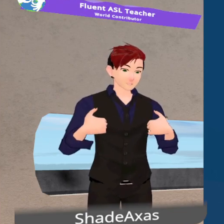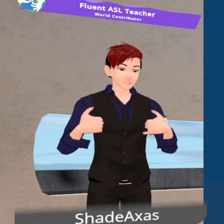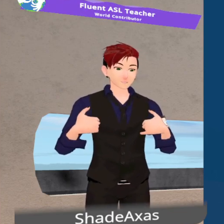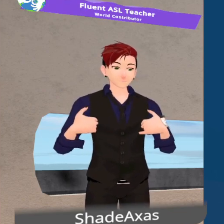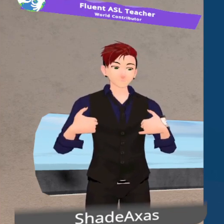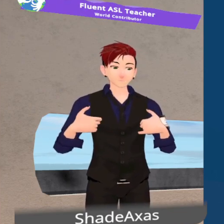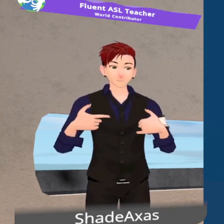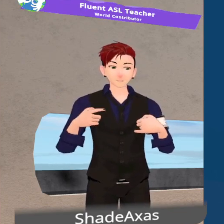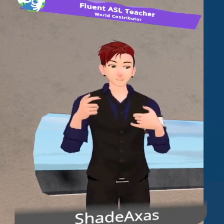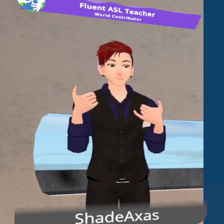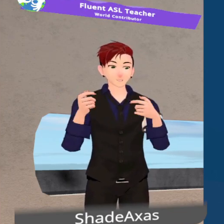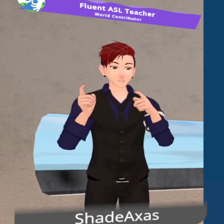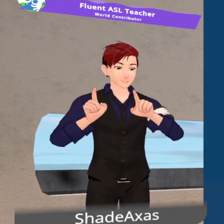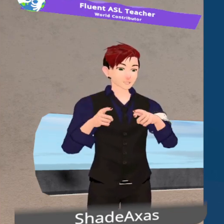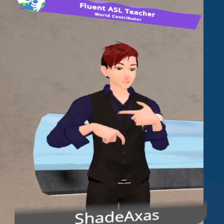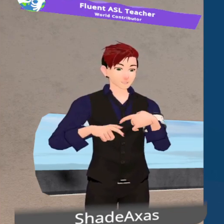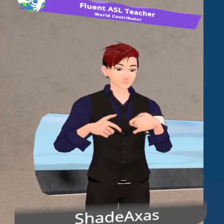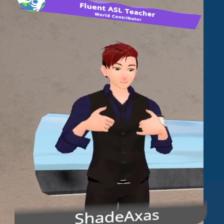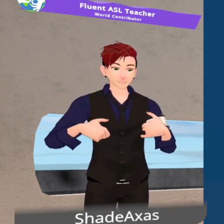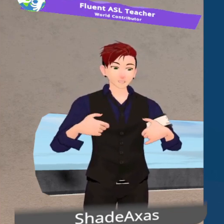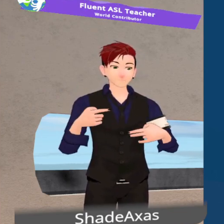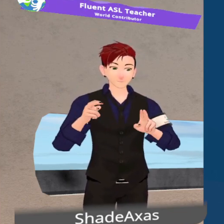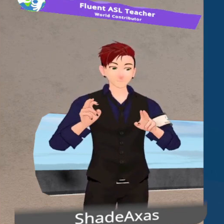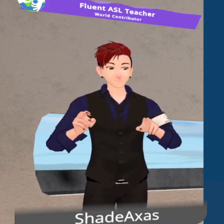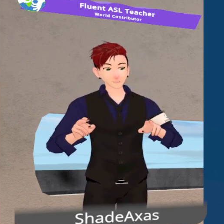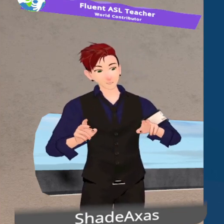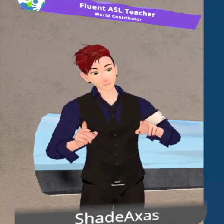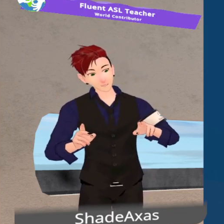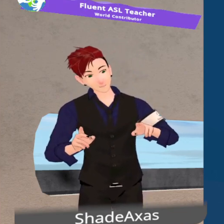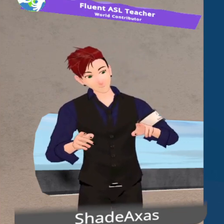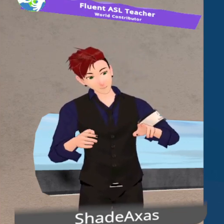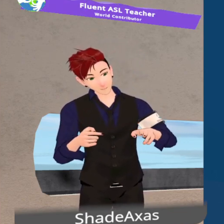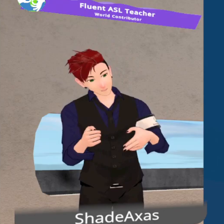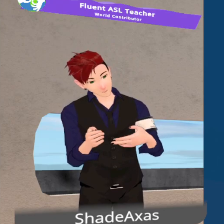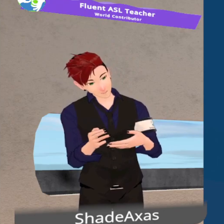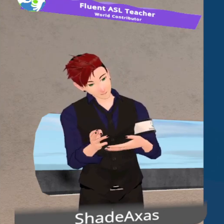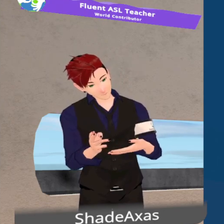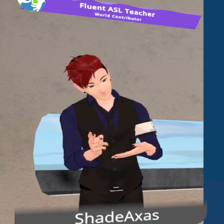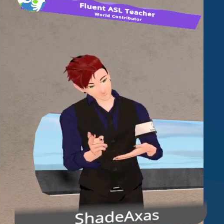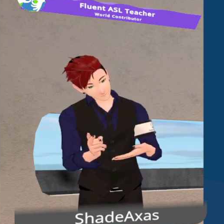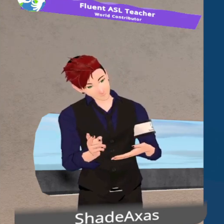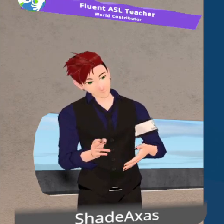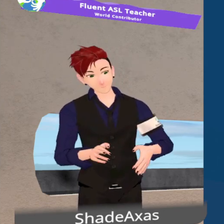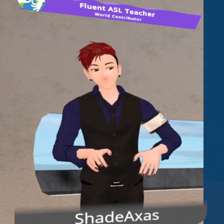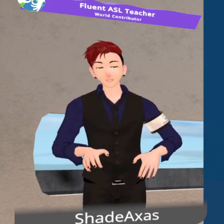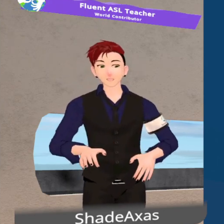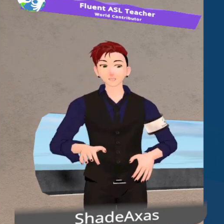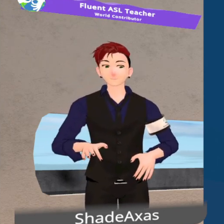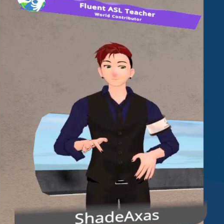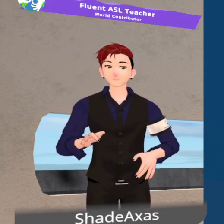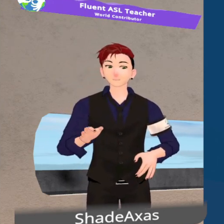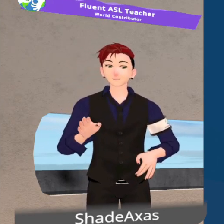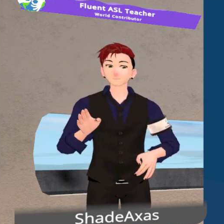life. So if you go and sign that in real life, people are going to be like, "Are you okay?"